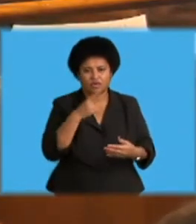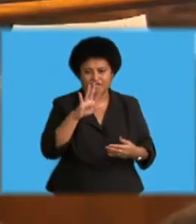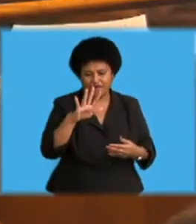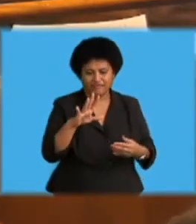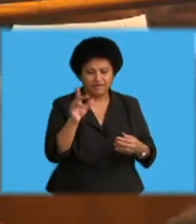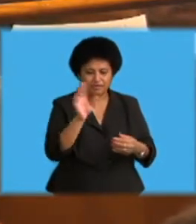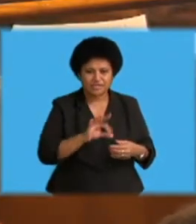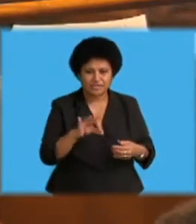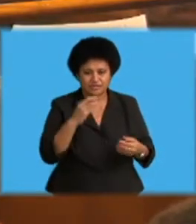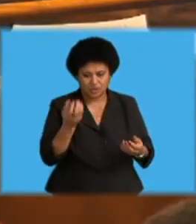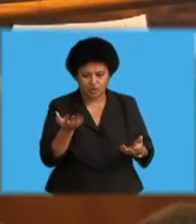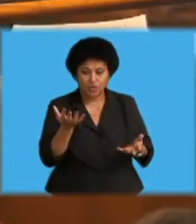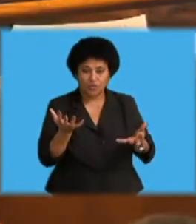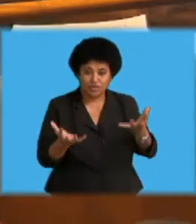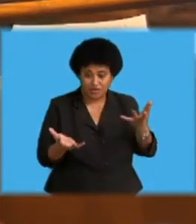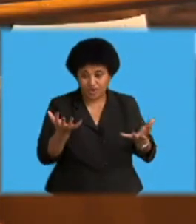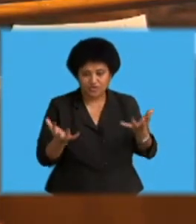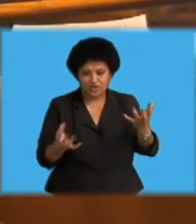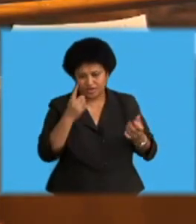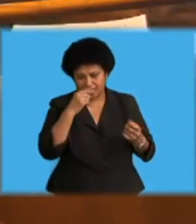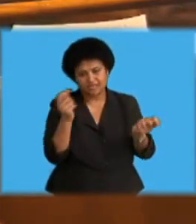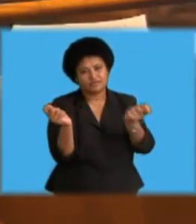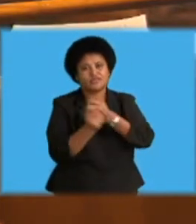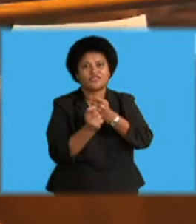could change quite dramatically, and thus